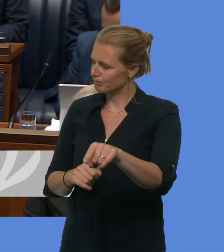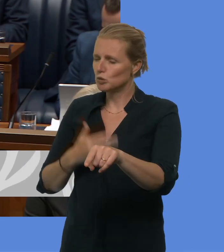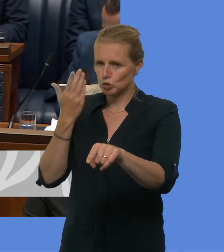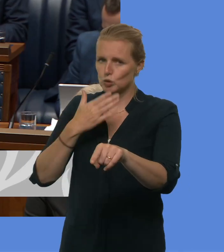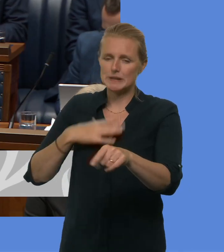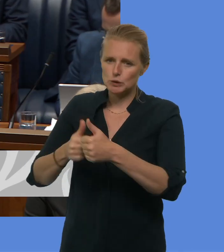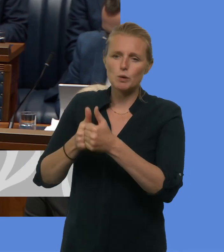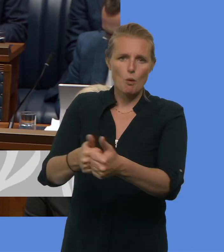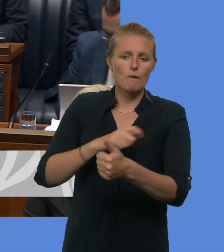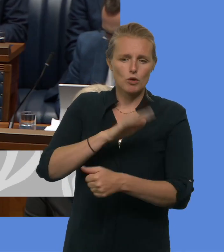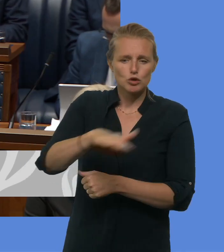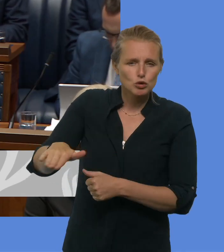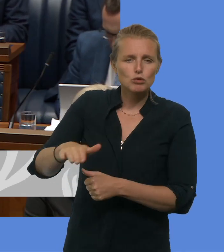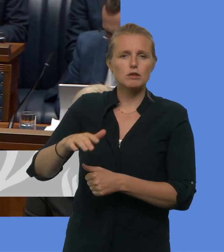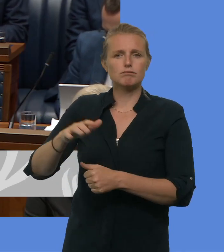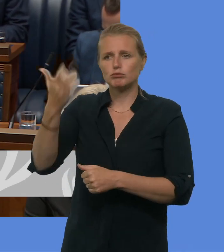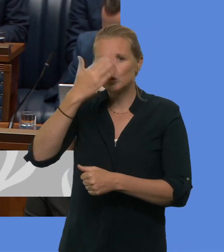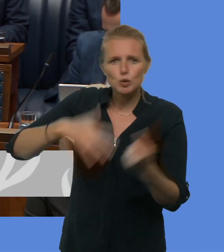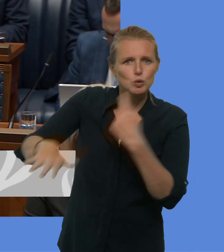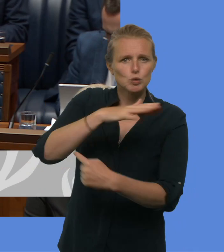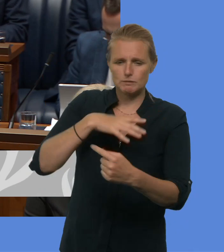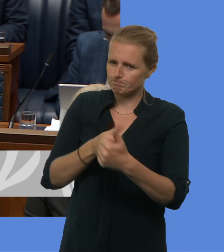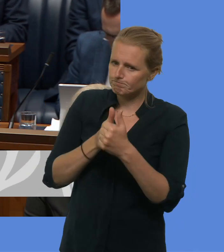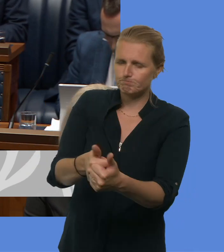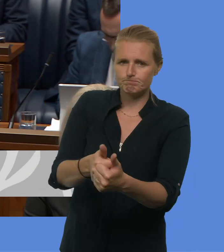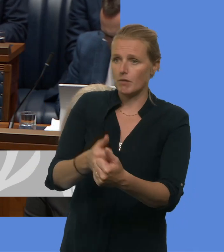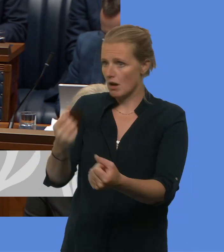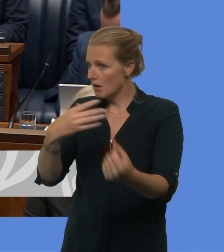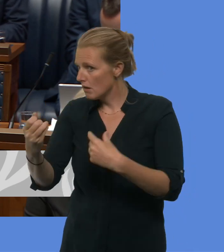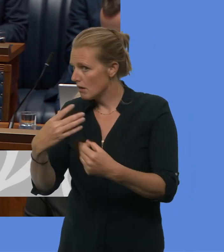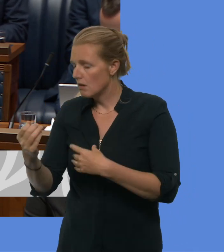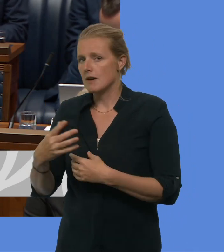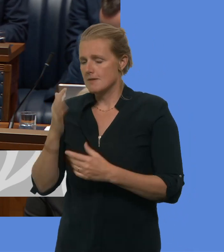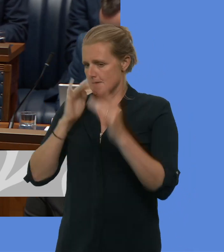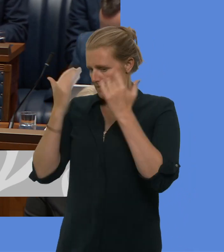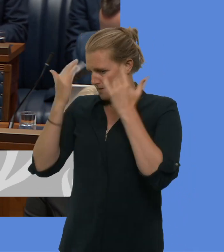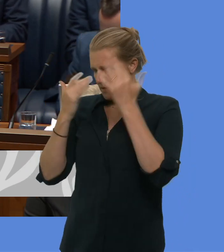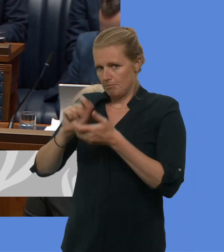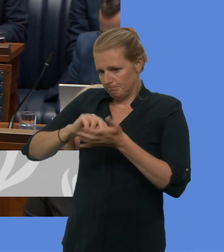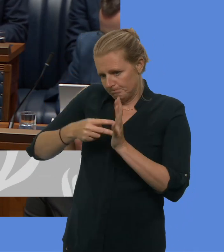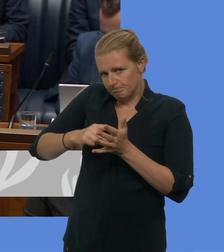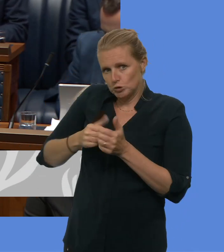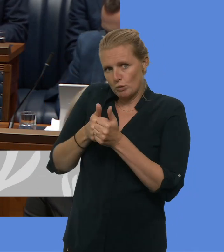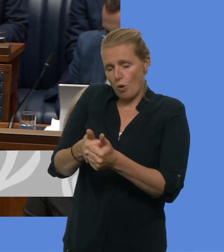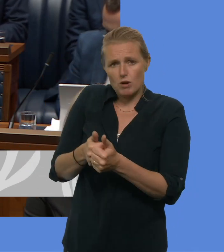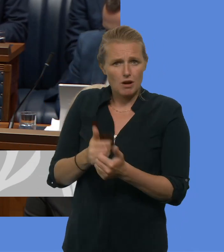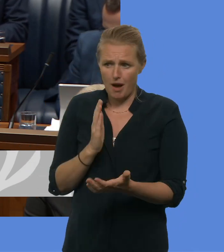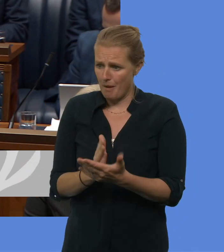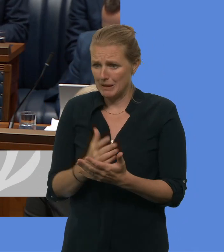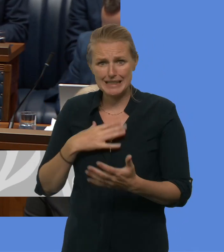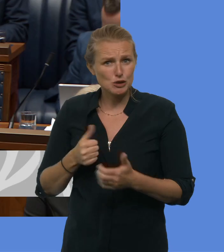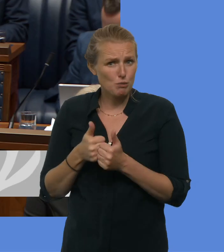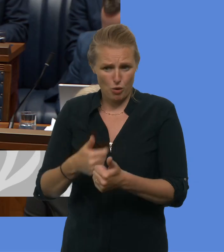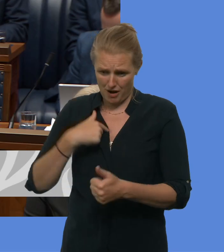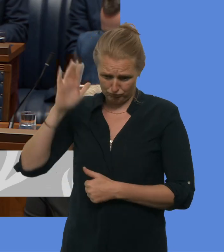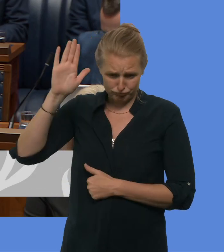the support will be whenever schools return after that summer break. So where there needs to be support provided,